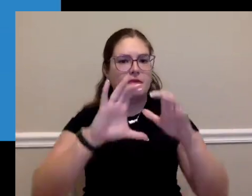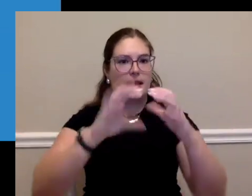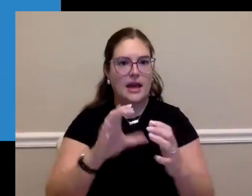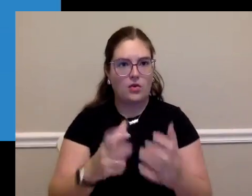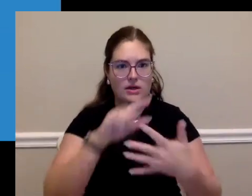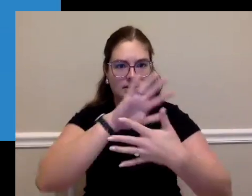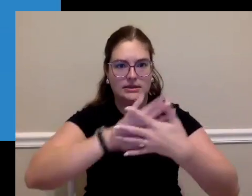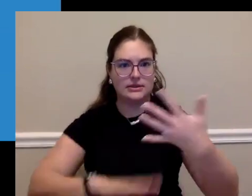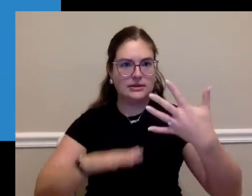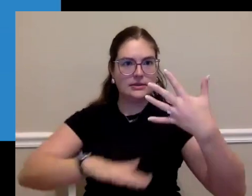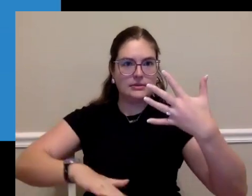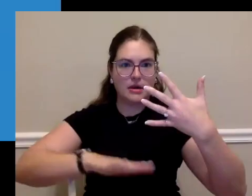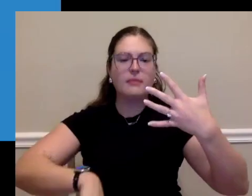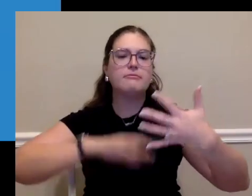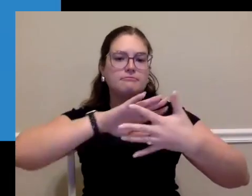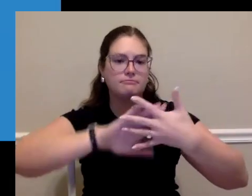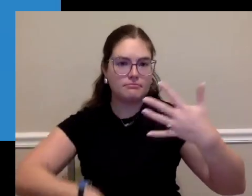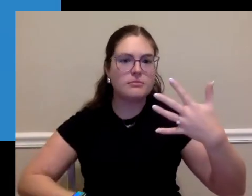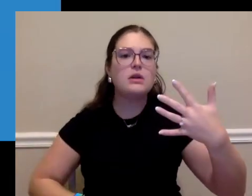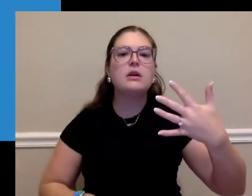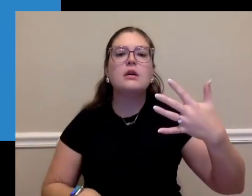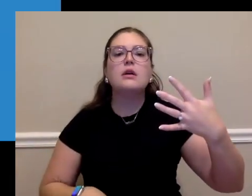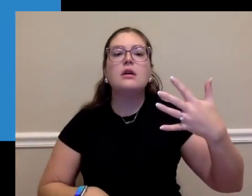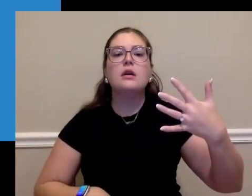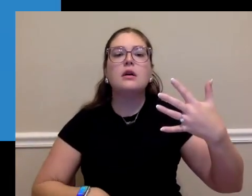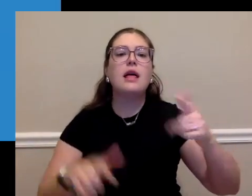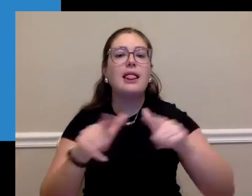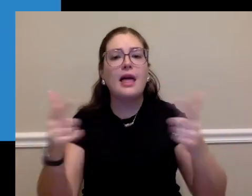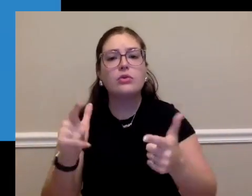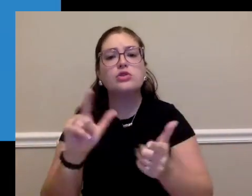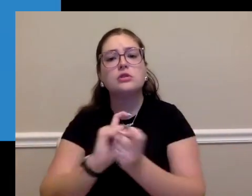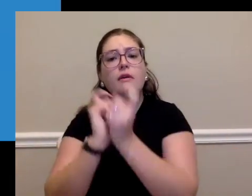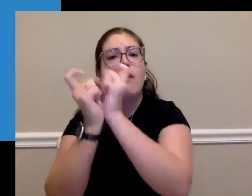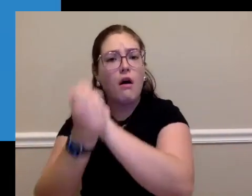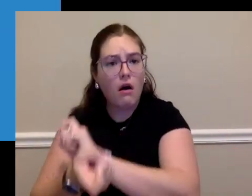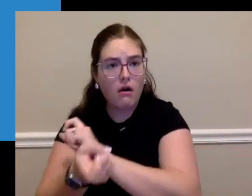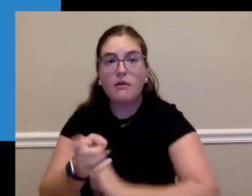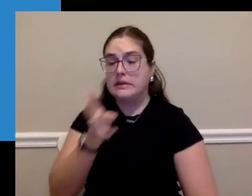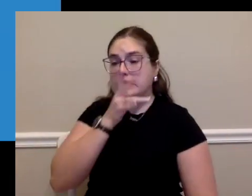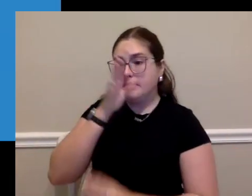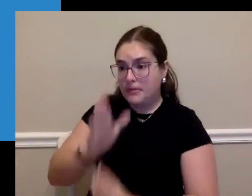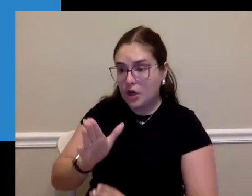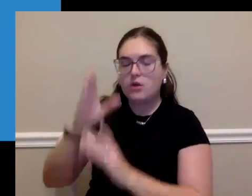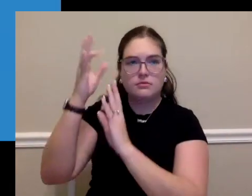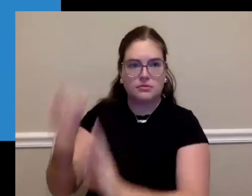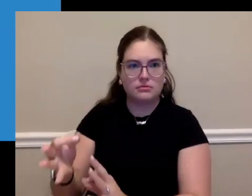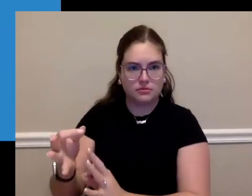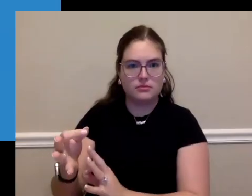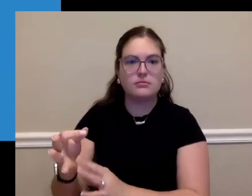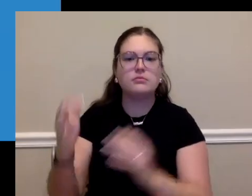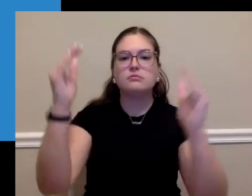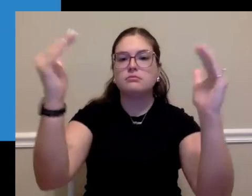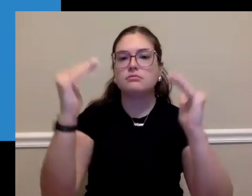people responded in are basically languages evolve, speakers will decide. Linguistic gender is